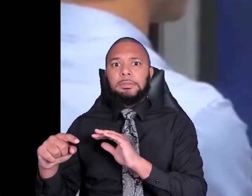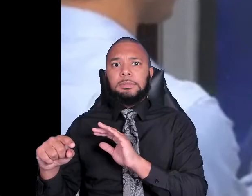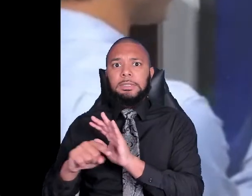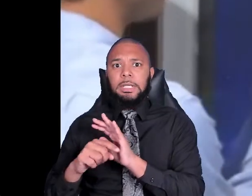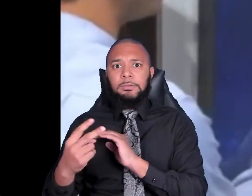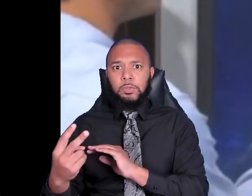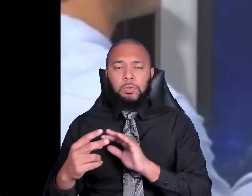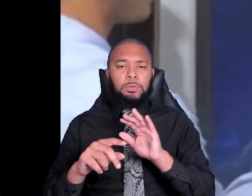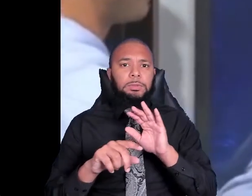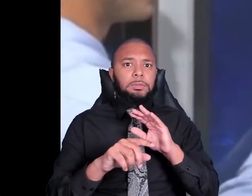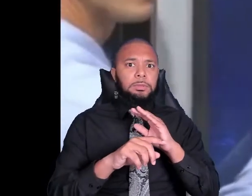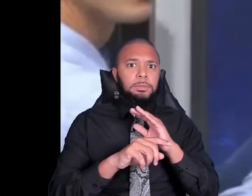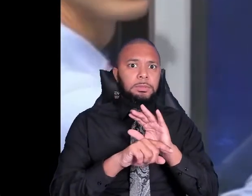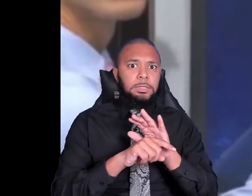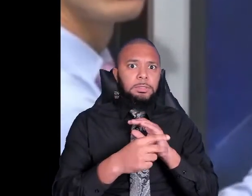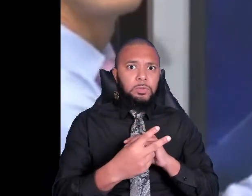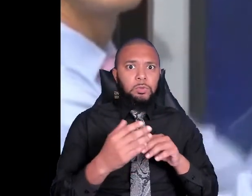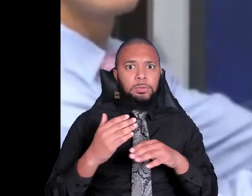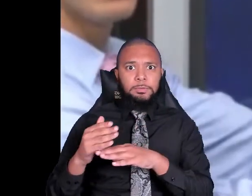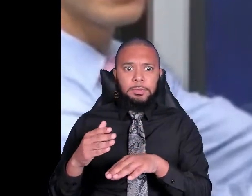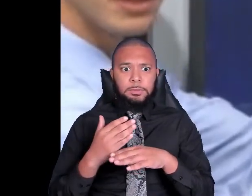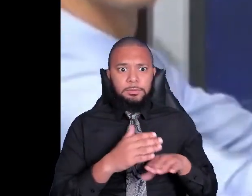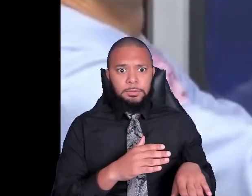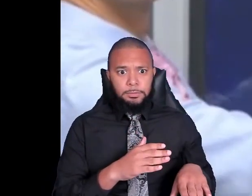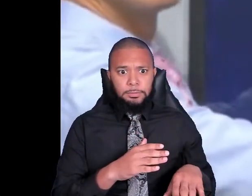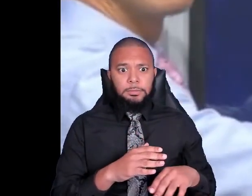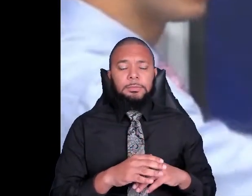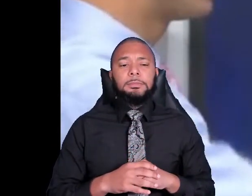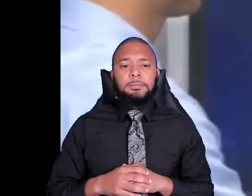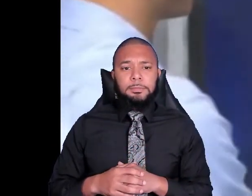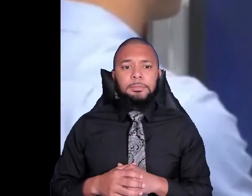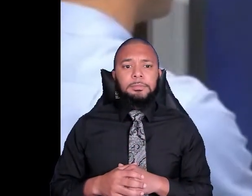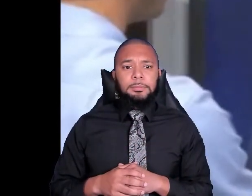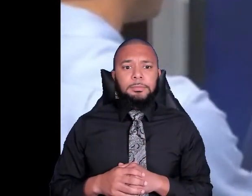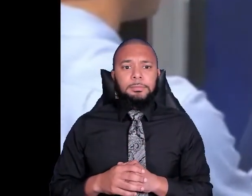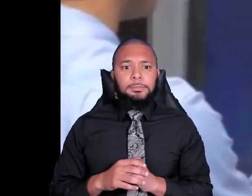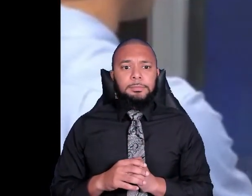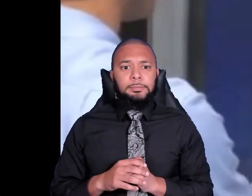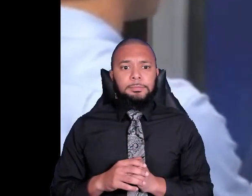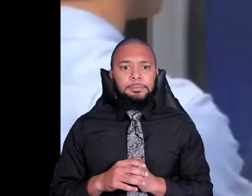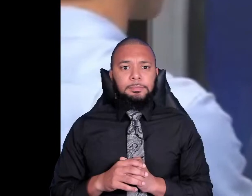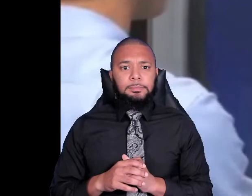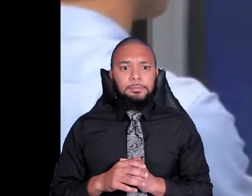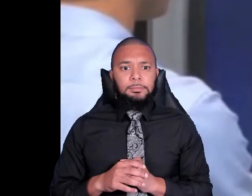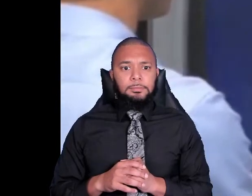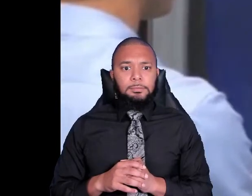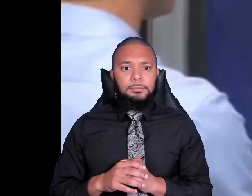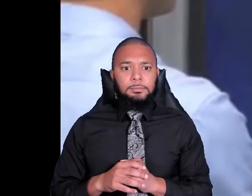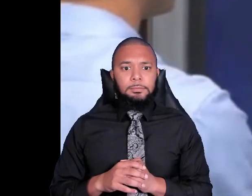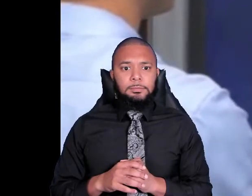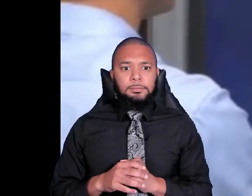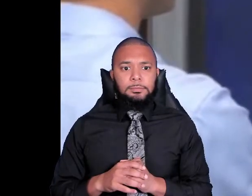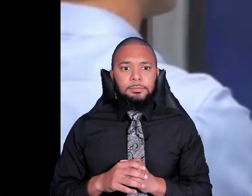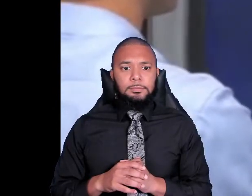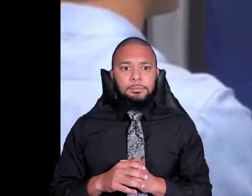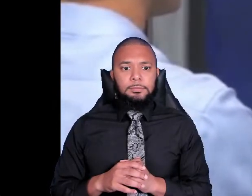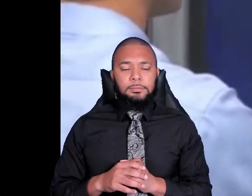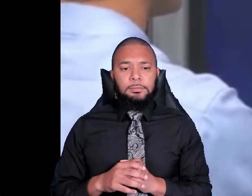So this is like negative 2 times x, so we need to do the opposite and divide. Divide both sides by negative